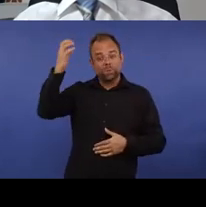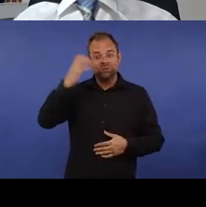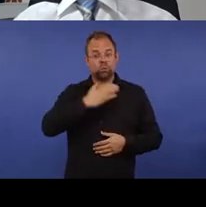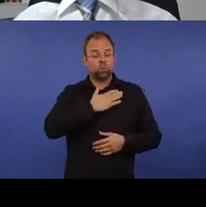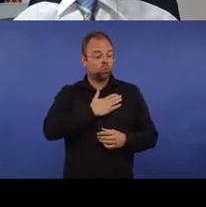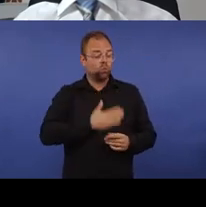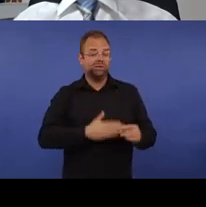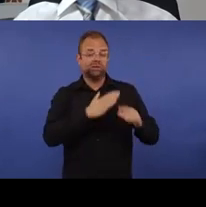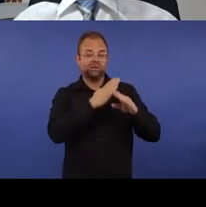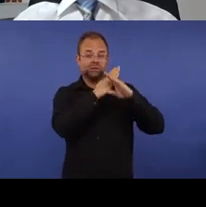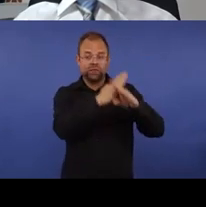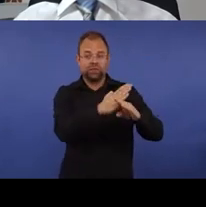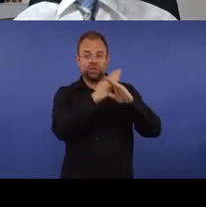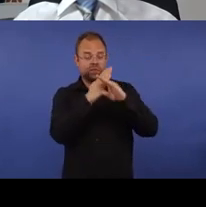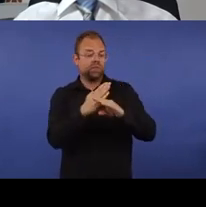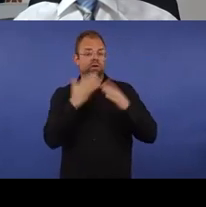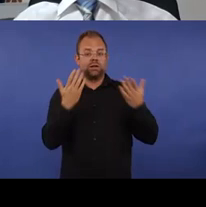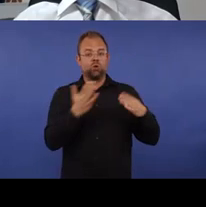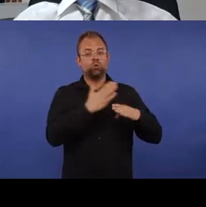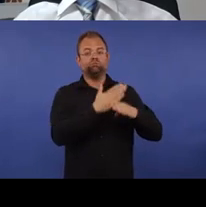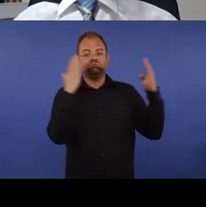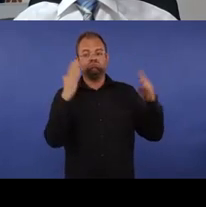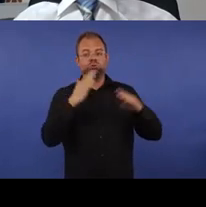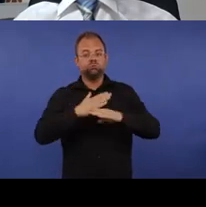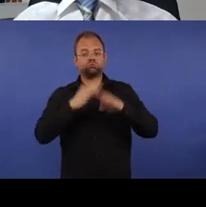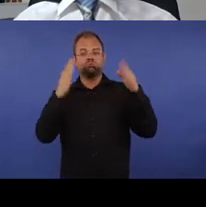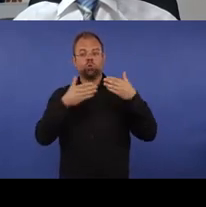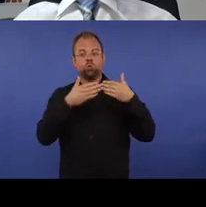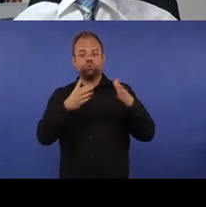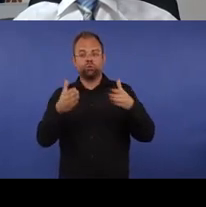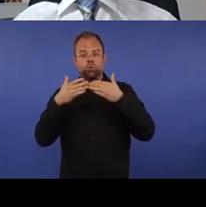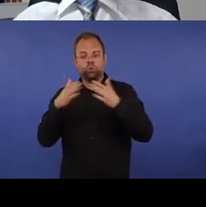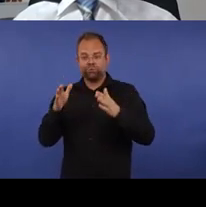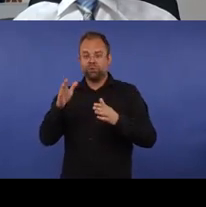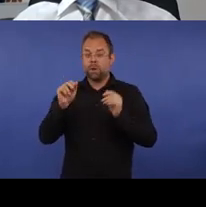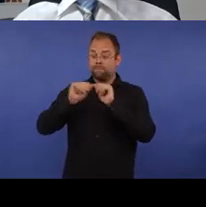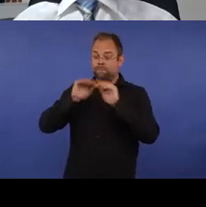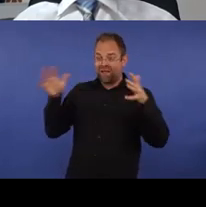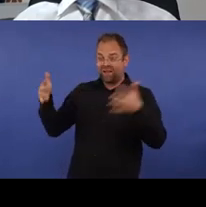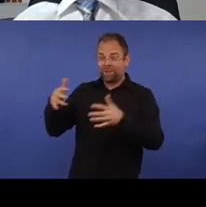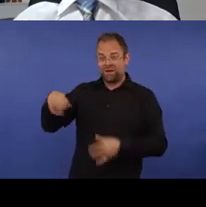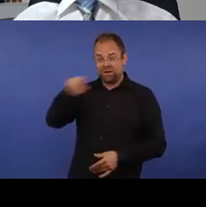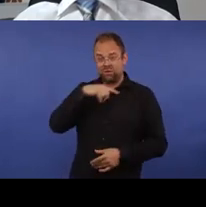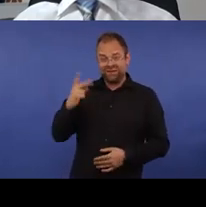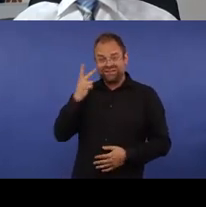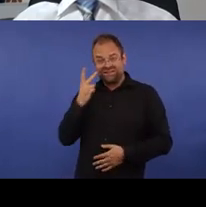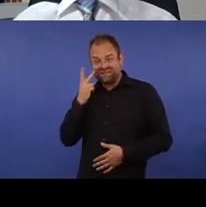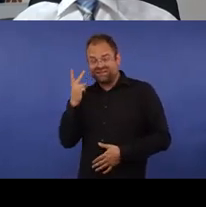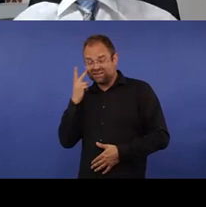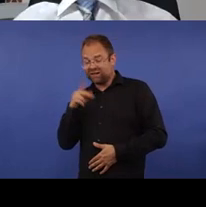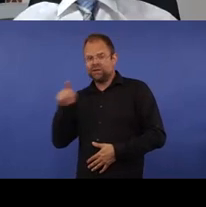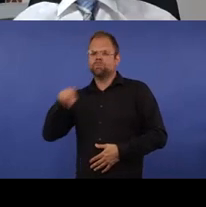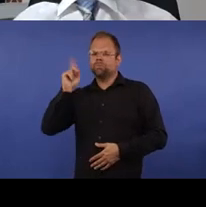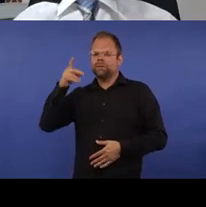efficient y presupuestos deinstitutionalization adecuados laws para realizar and planes de action plans transición. Deben garantizar que ningún with tipo de very clear financiamiento, timelines,